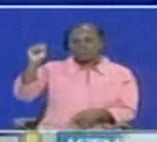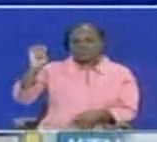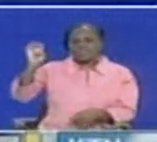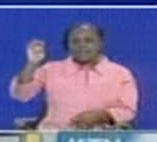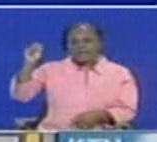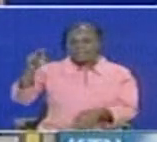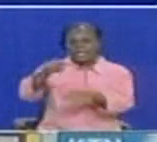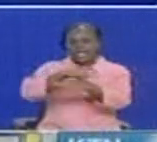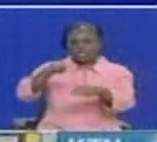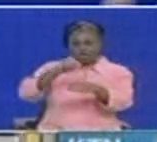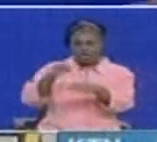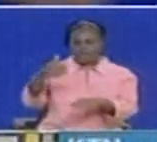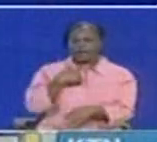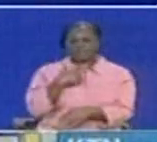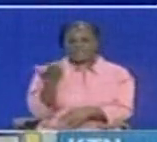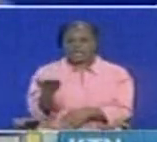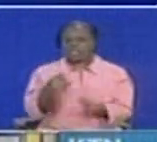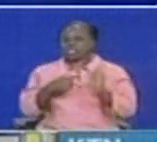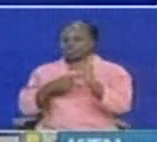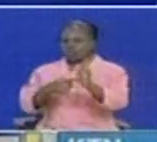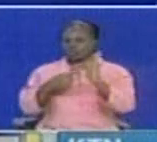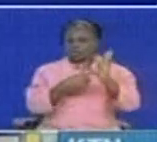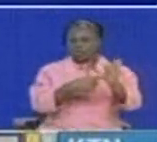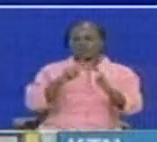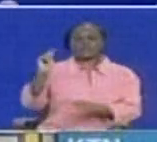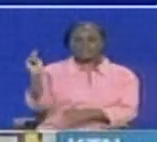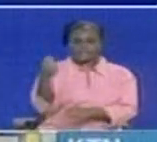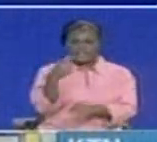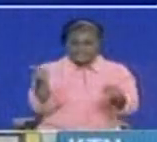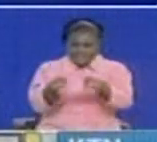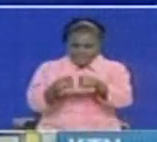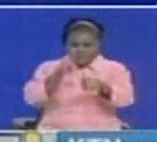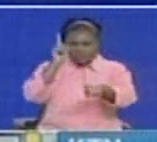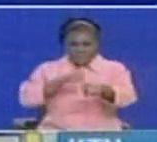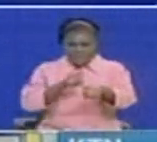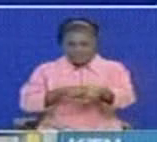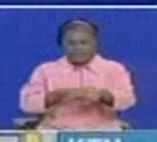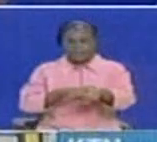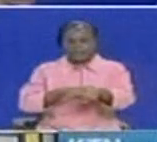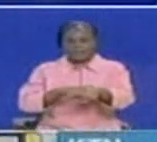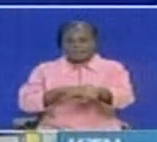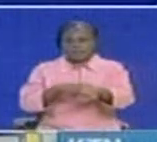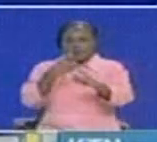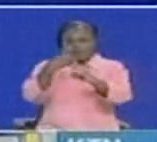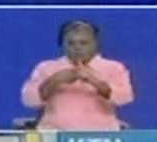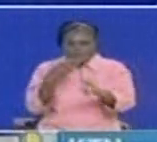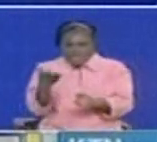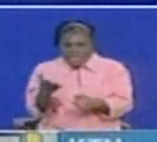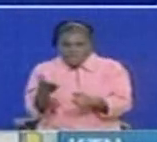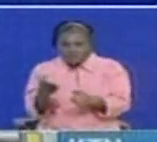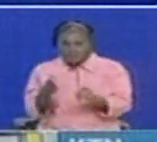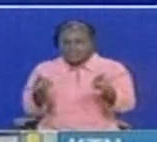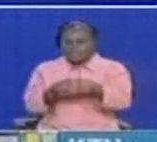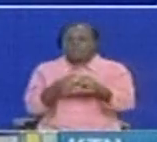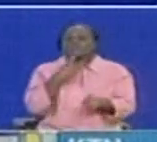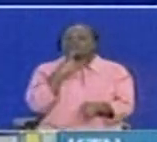these are their national museums, the big ones, will be showcasing Kenya at the same time. So we'll have Cradle of Mankind, and prominent there will be the Turkana